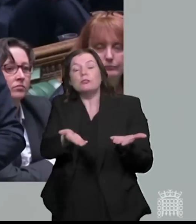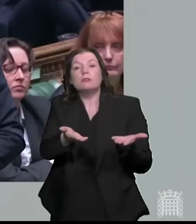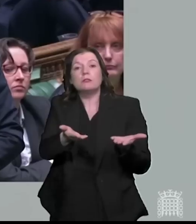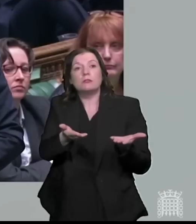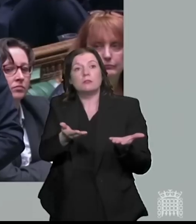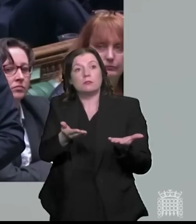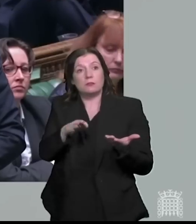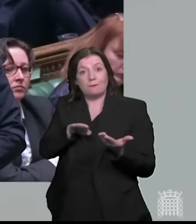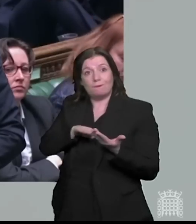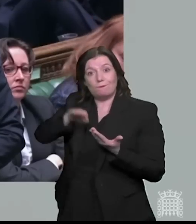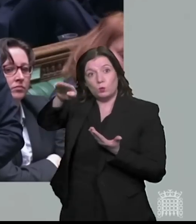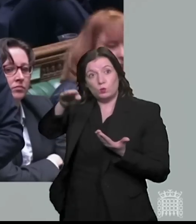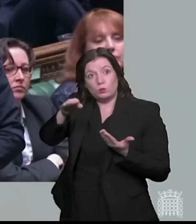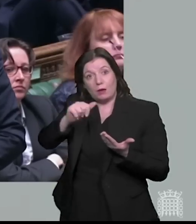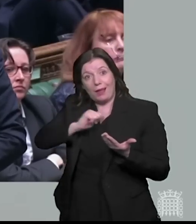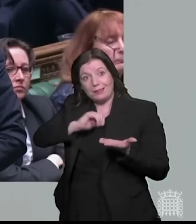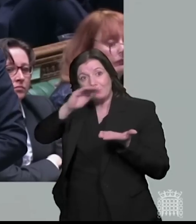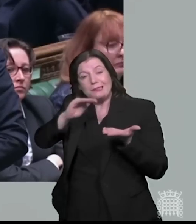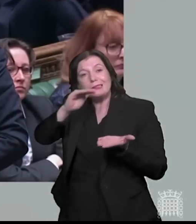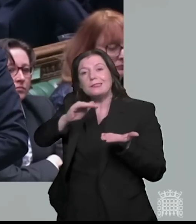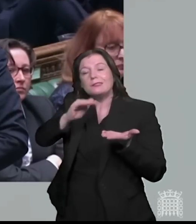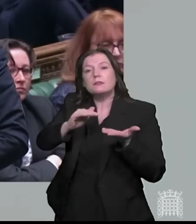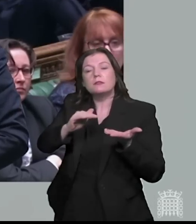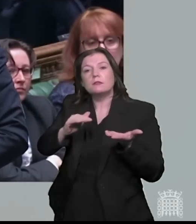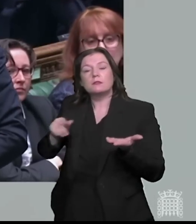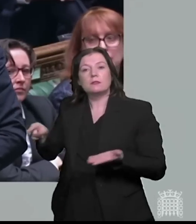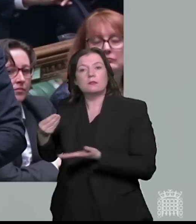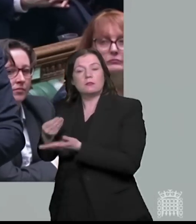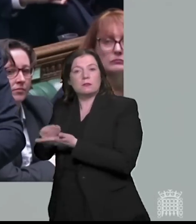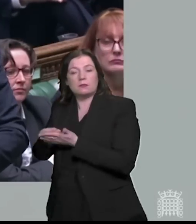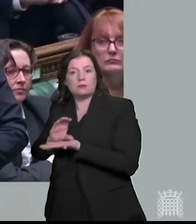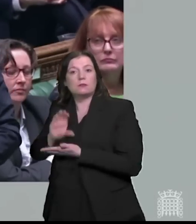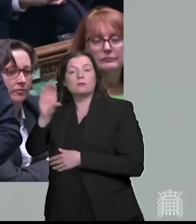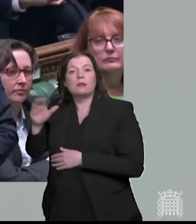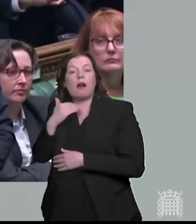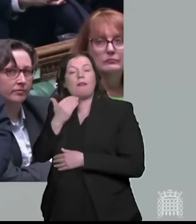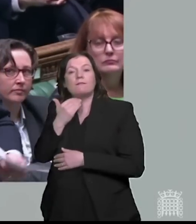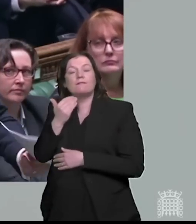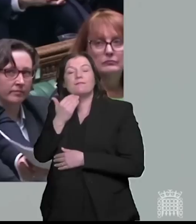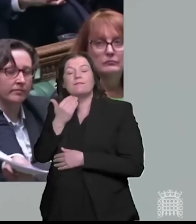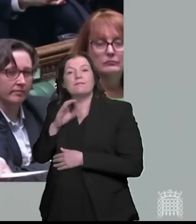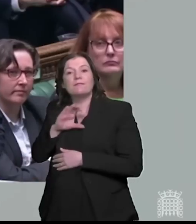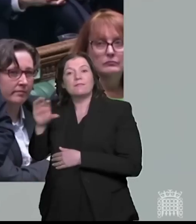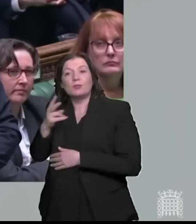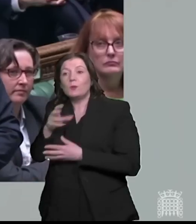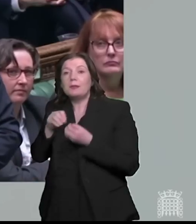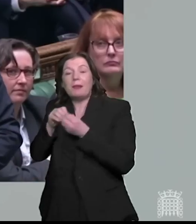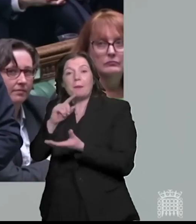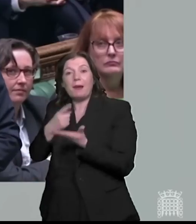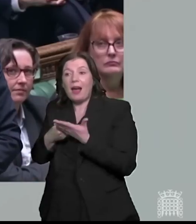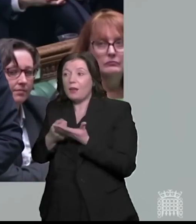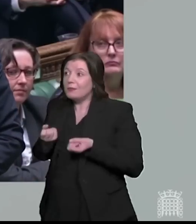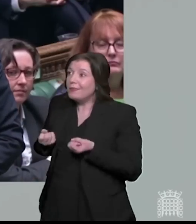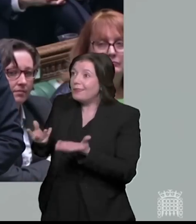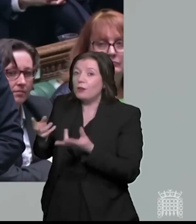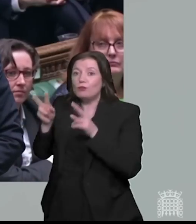inflation forecast, those figures, that allowance, will not buy the £1 million a year or the £20 billion of R&D